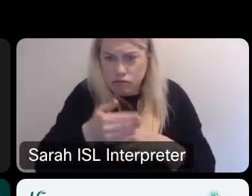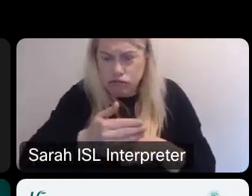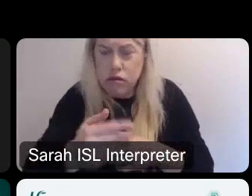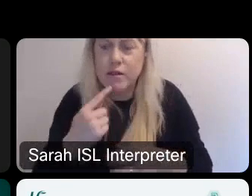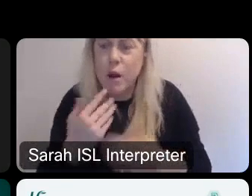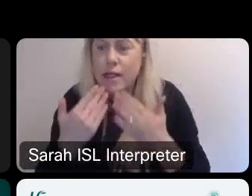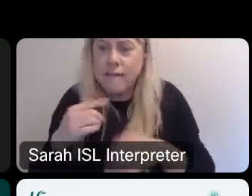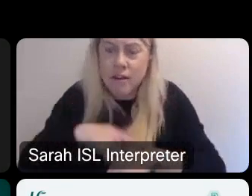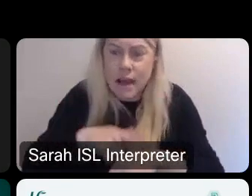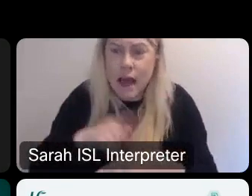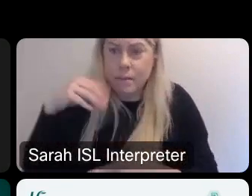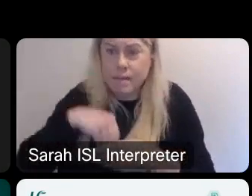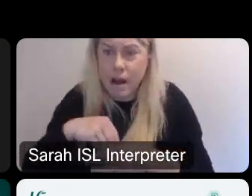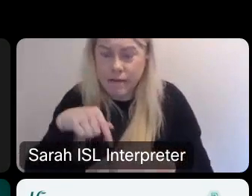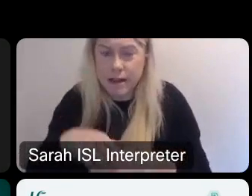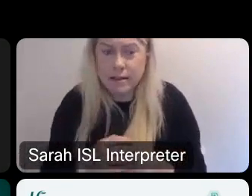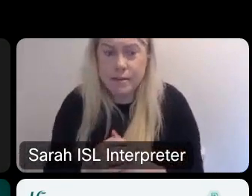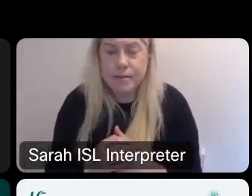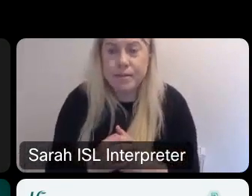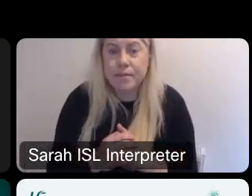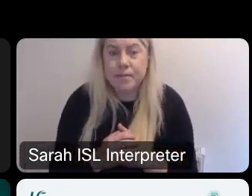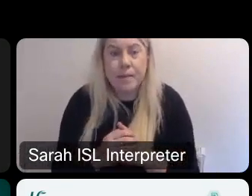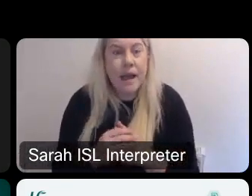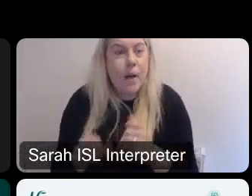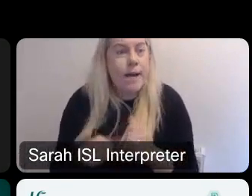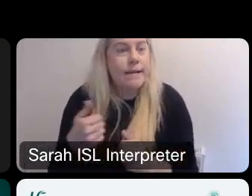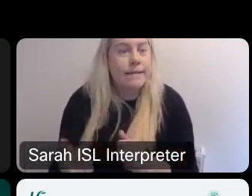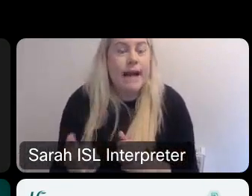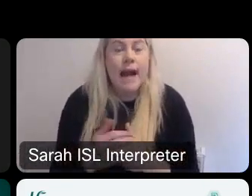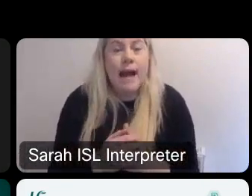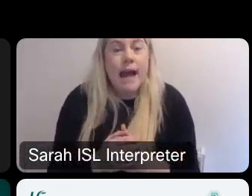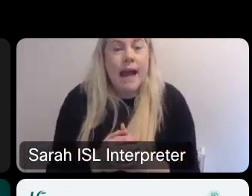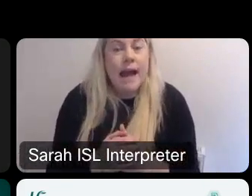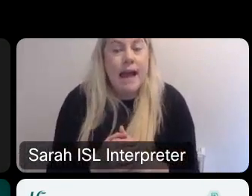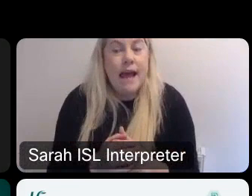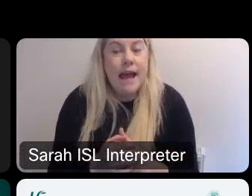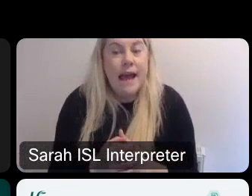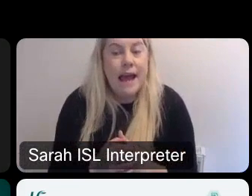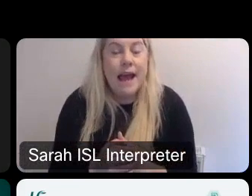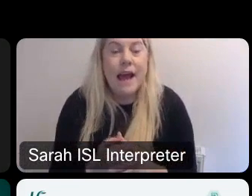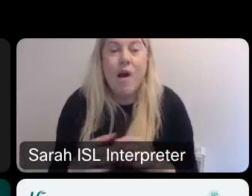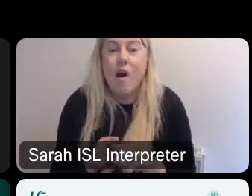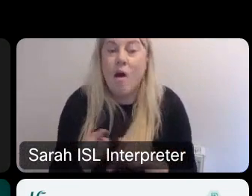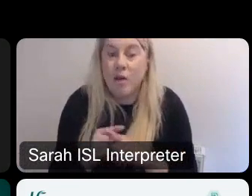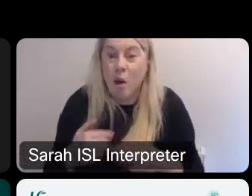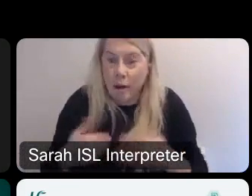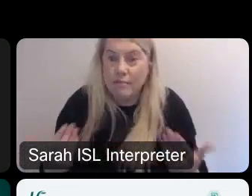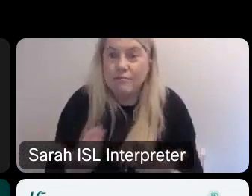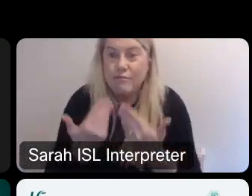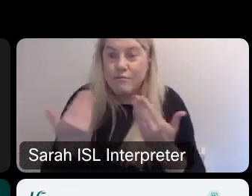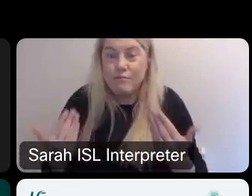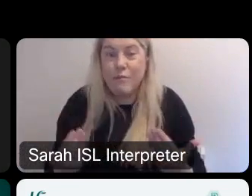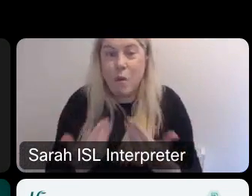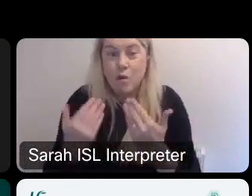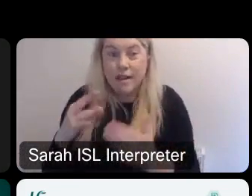contribution to this. We are on the next slide, thank you. promoting on behalf of our colleagues that